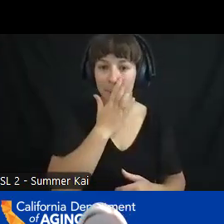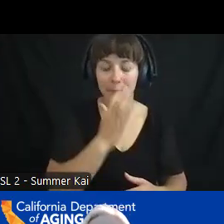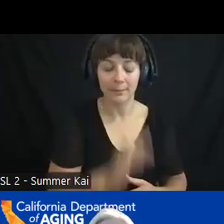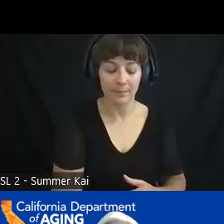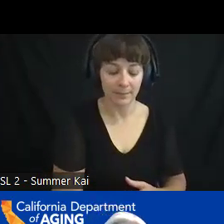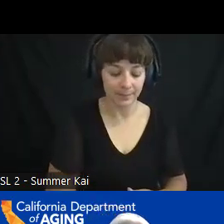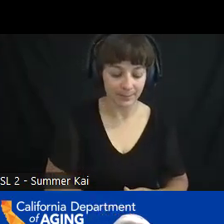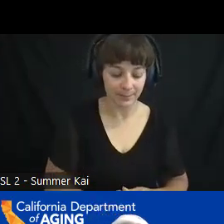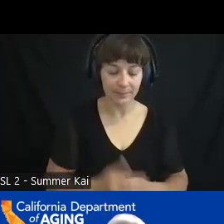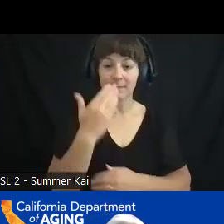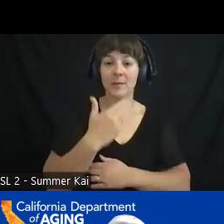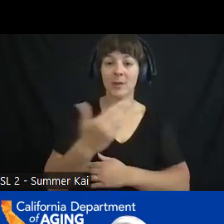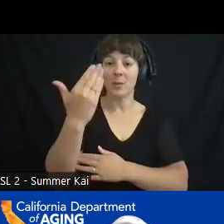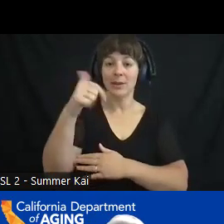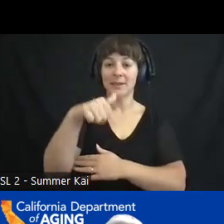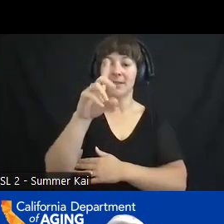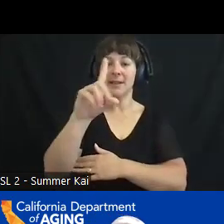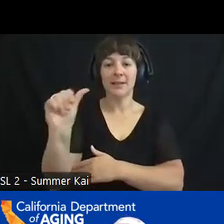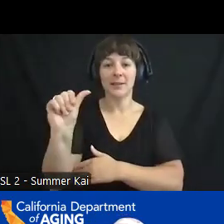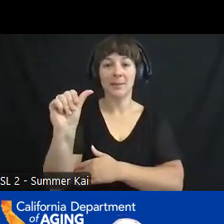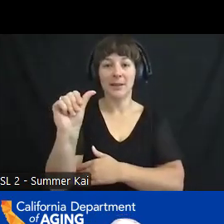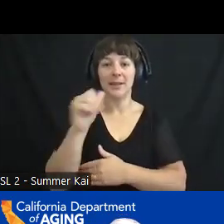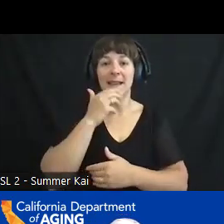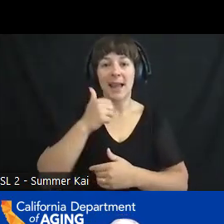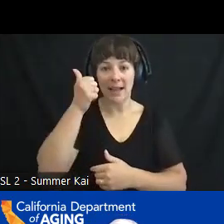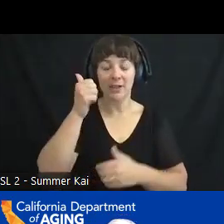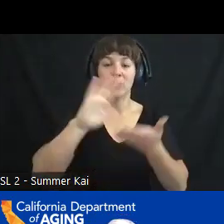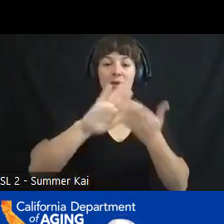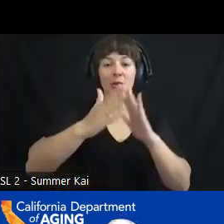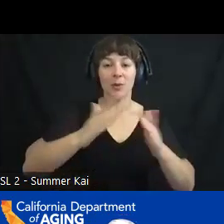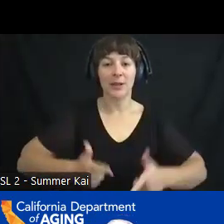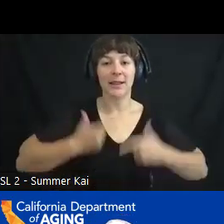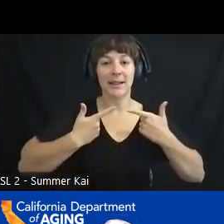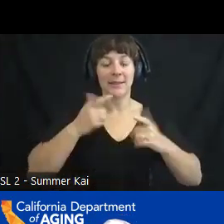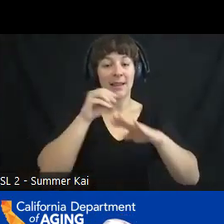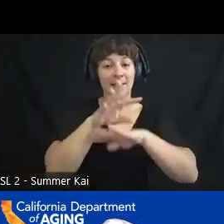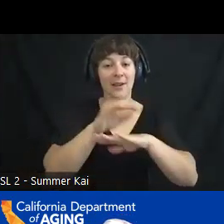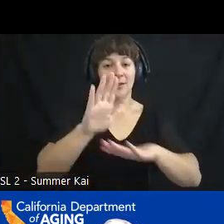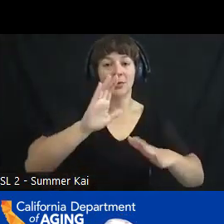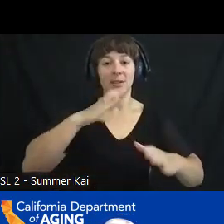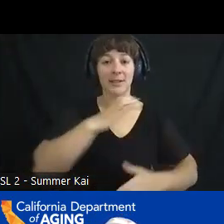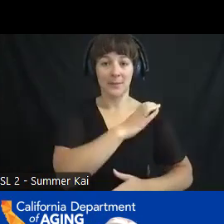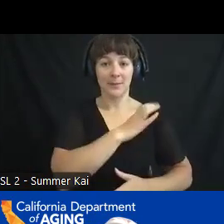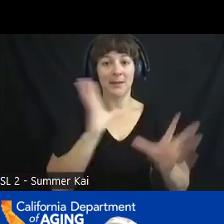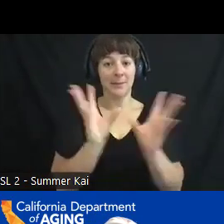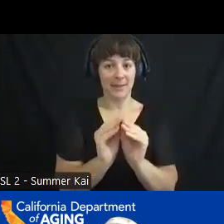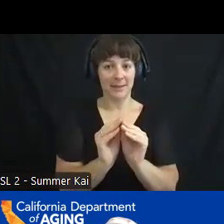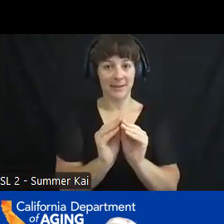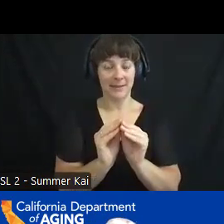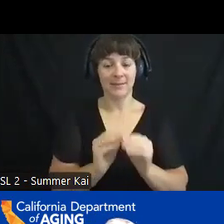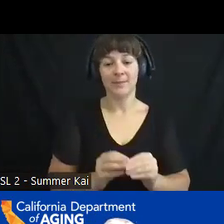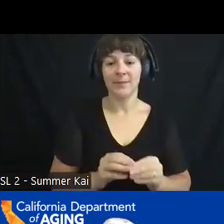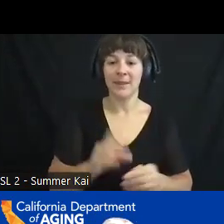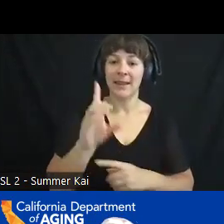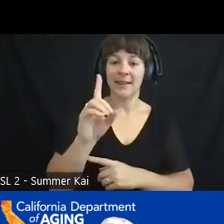So good morning. This is the Disability and Aging Community Living Advisory Committee meeting, or